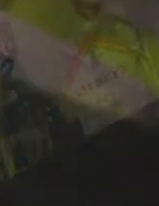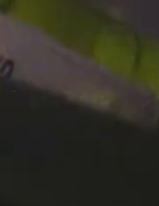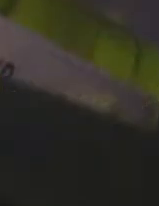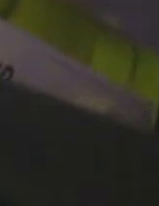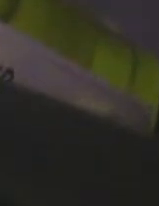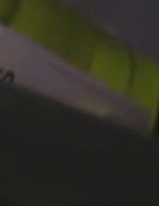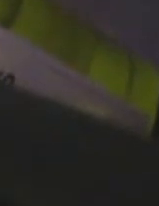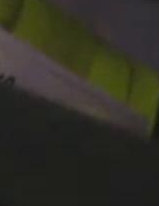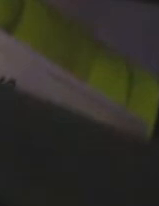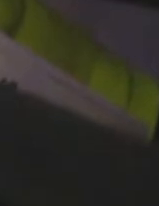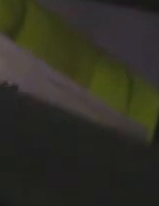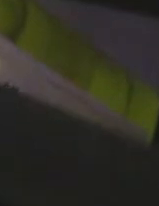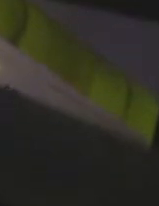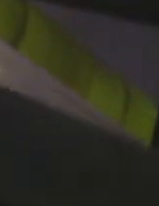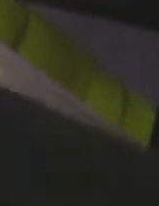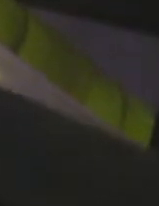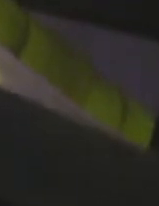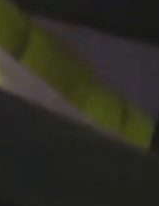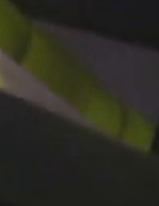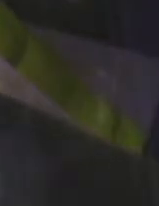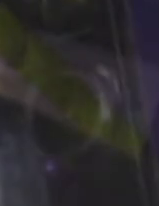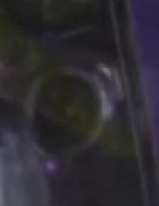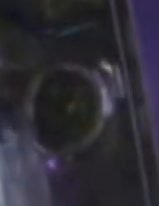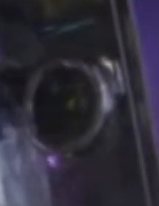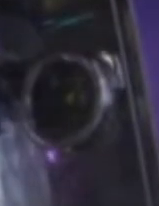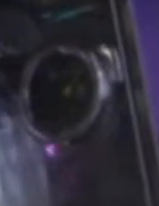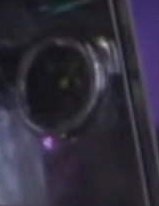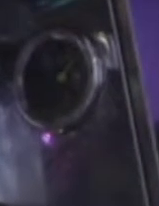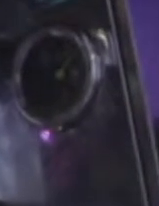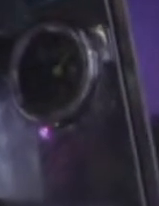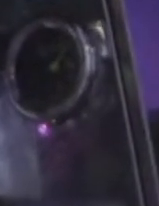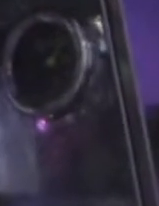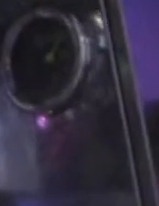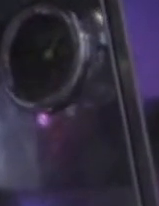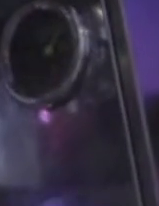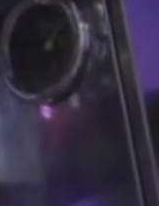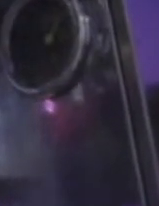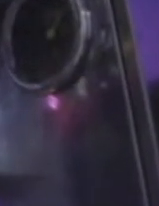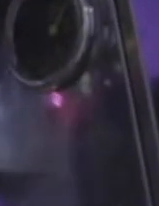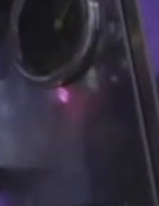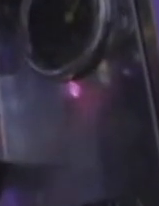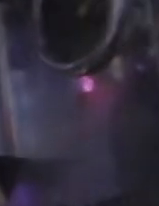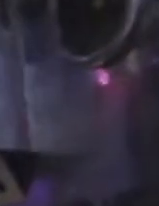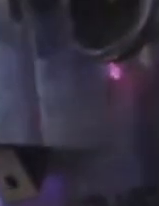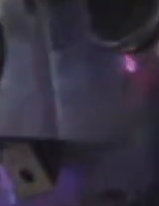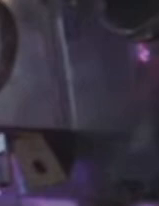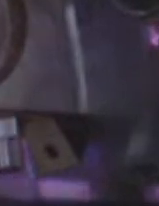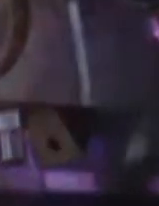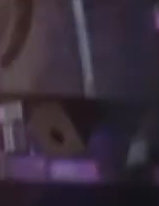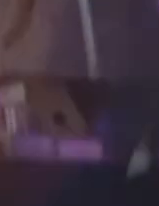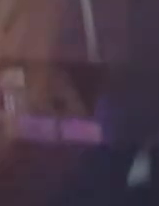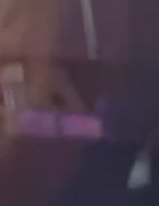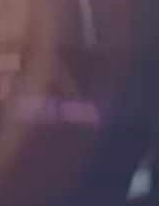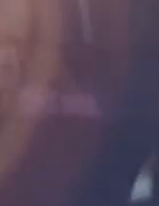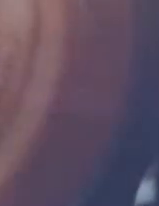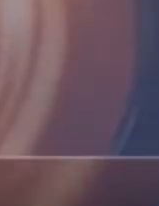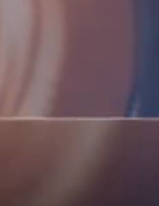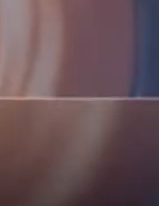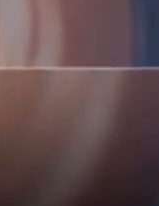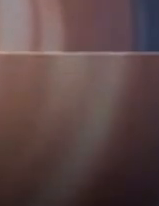gins, beers and wines to our locally celebrated beverages, you will not lack for any